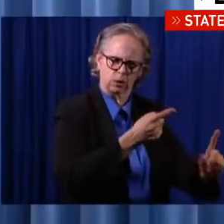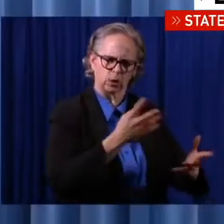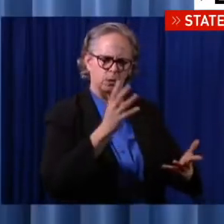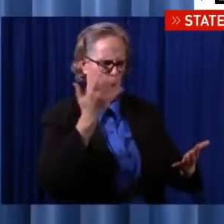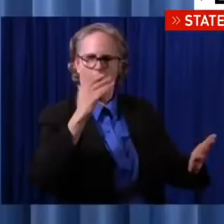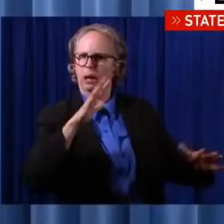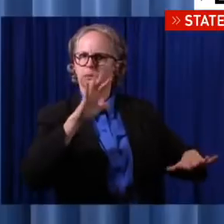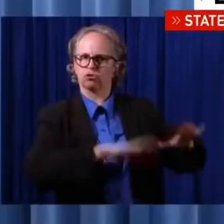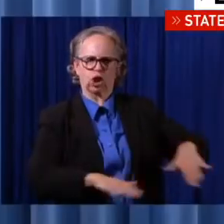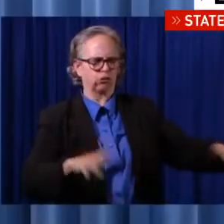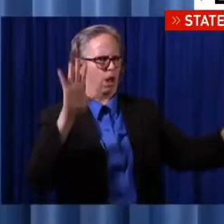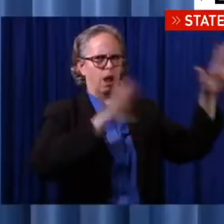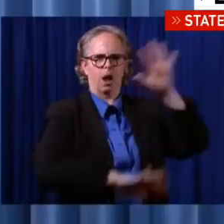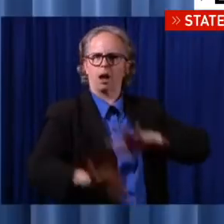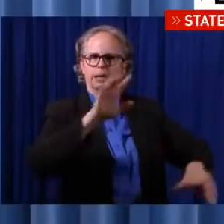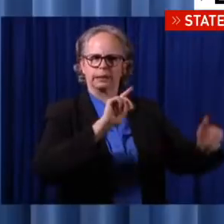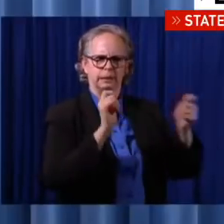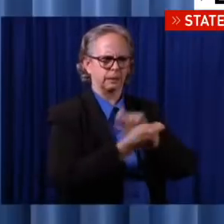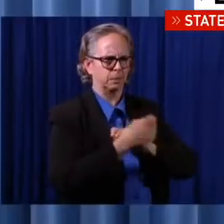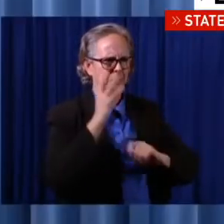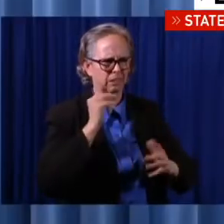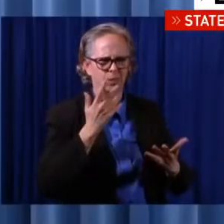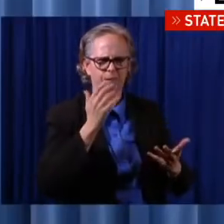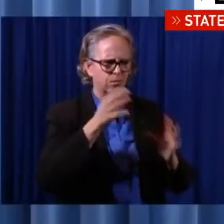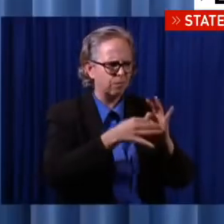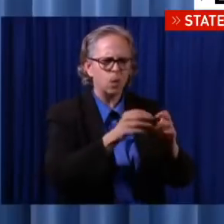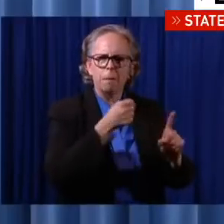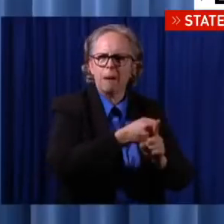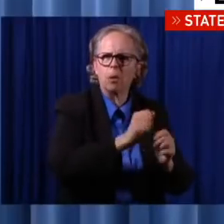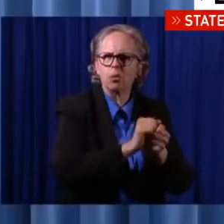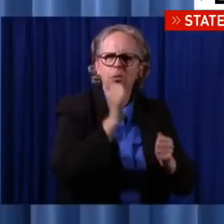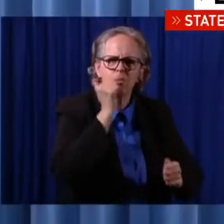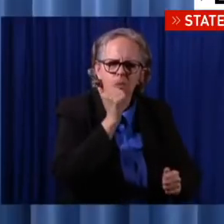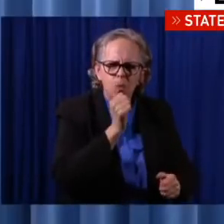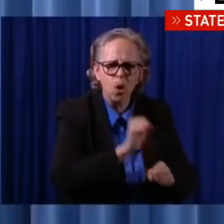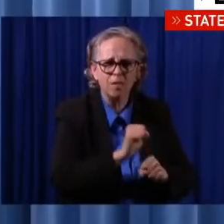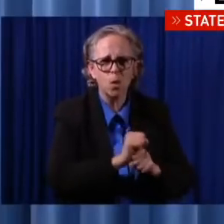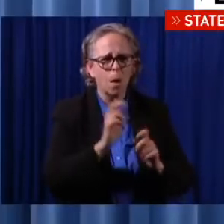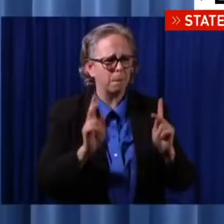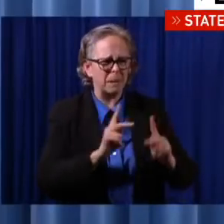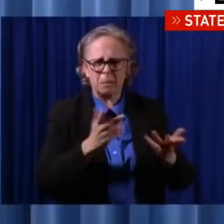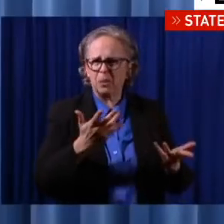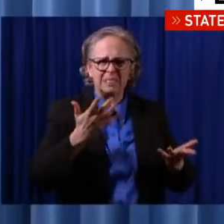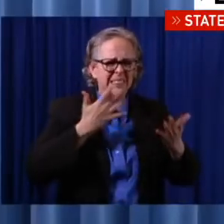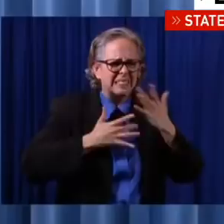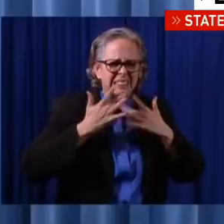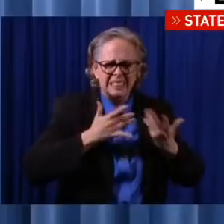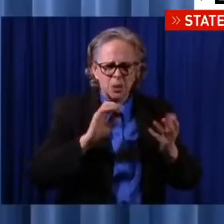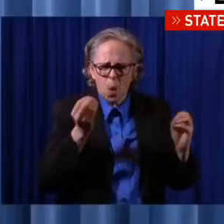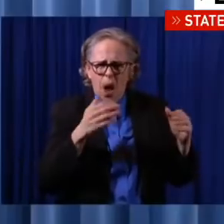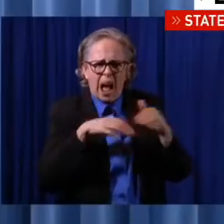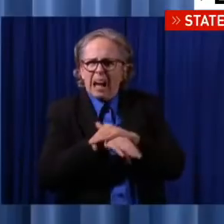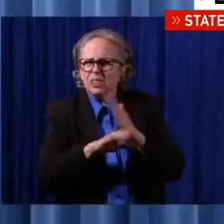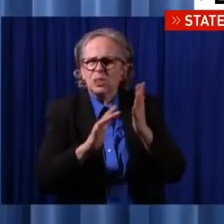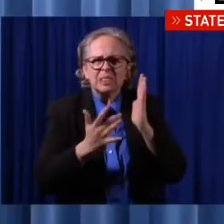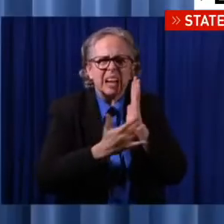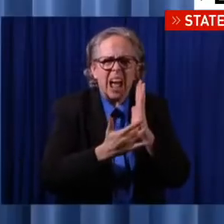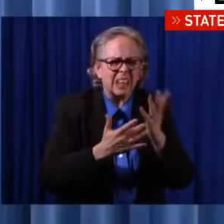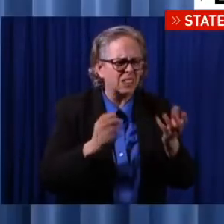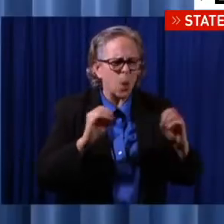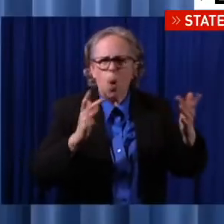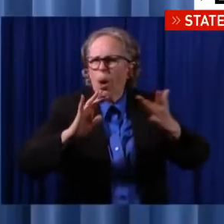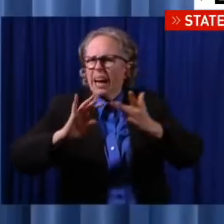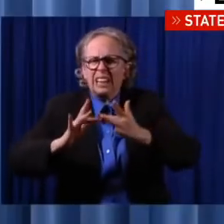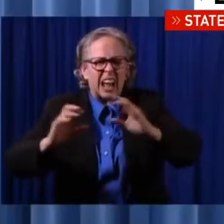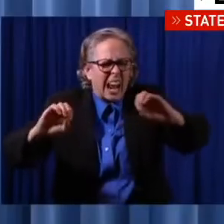earth-shattering, especially for the ones who lack access to technology and who lack access to the internet. As